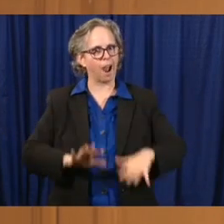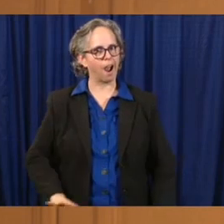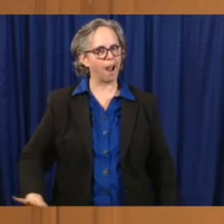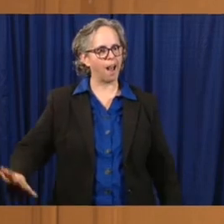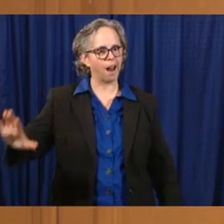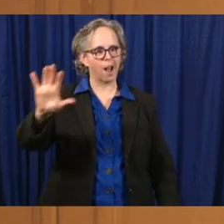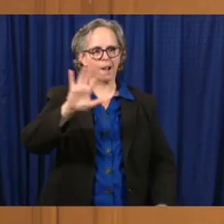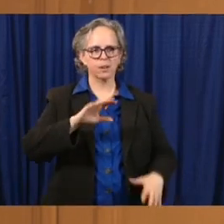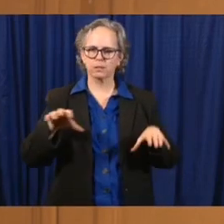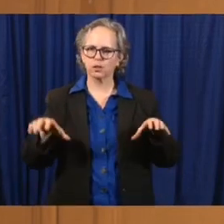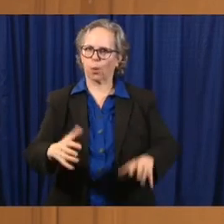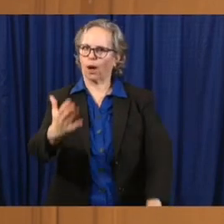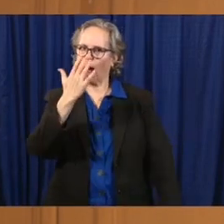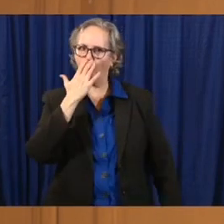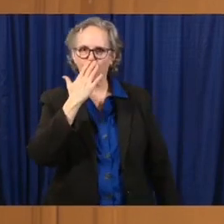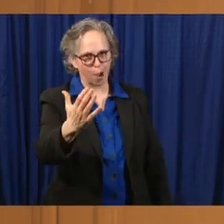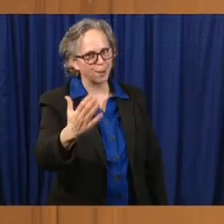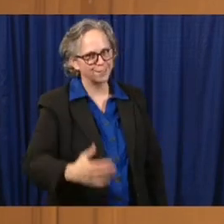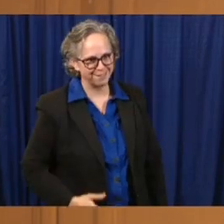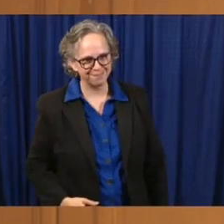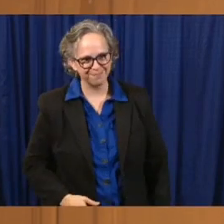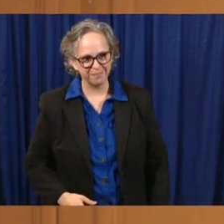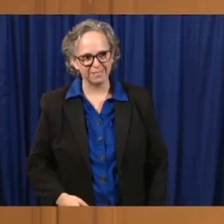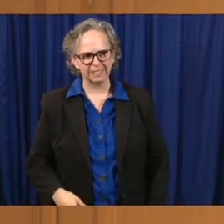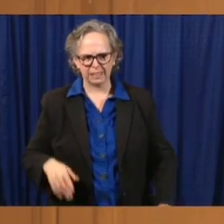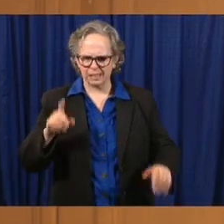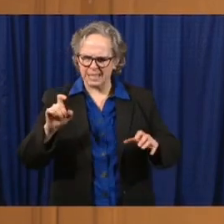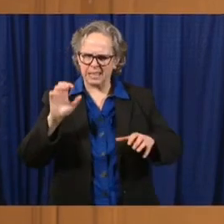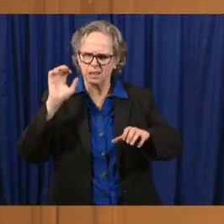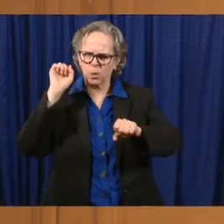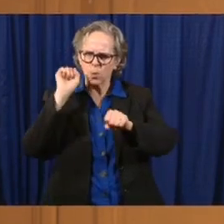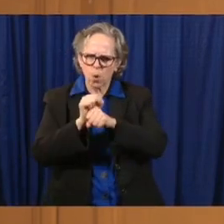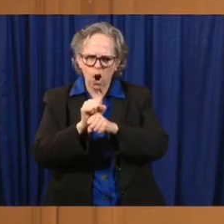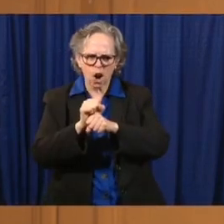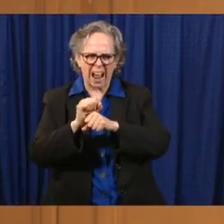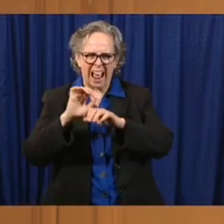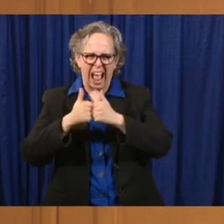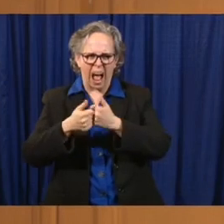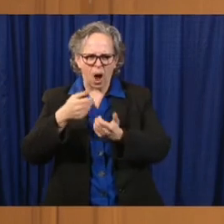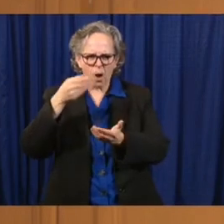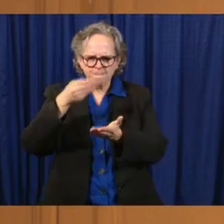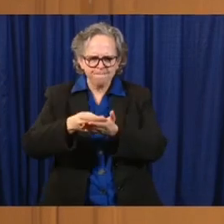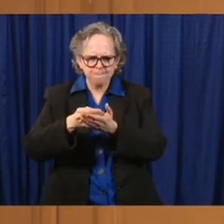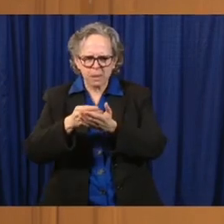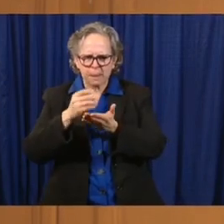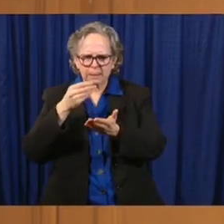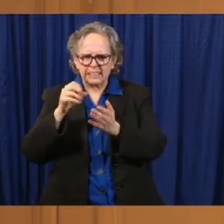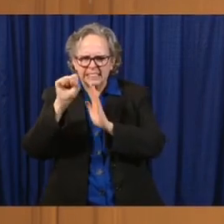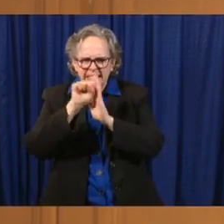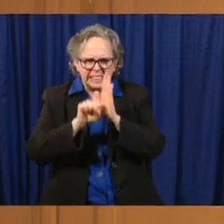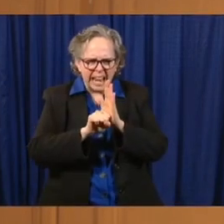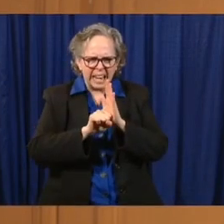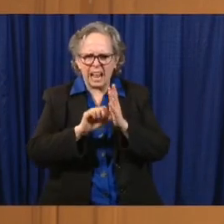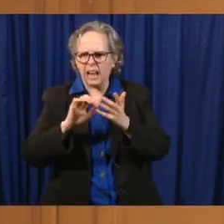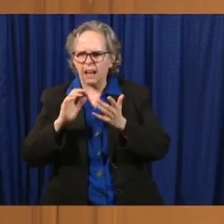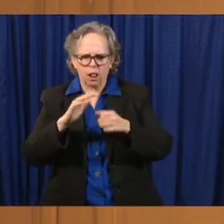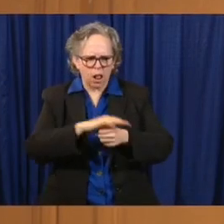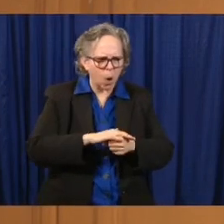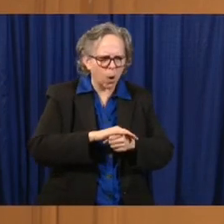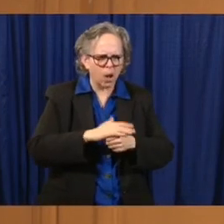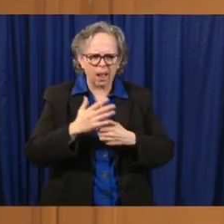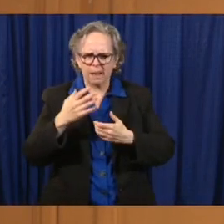volunteer. There are people lining off. We've had people signing up online, and we can't keep up with people volunteering to do this work and be